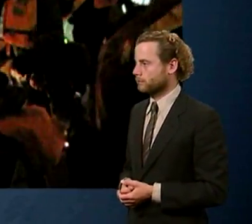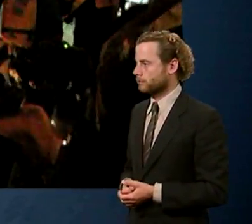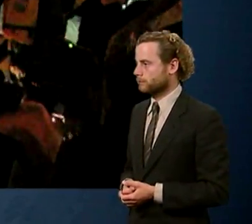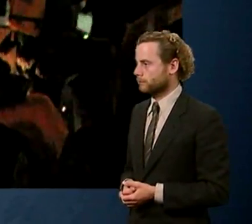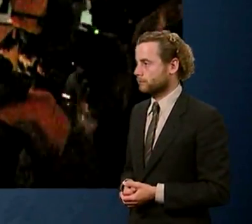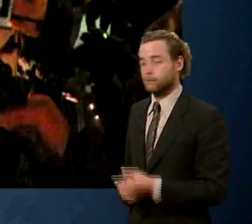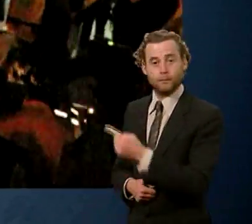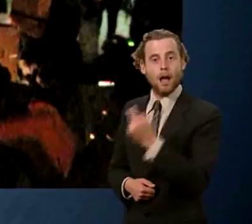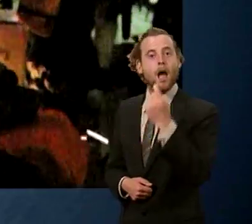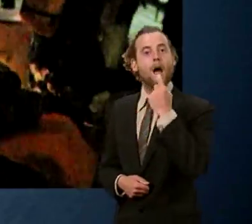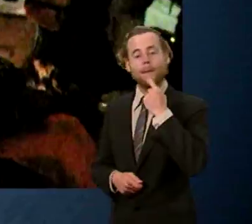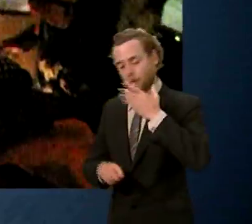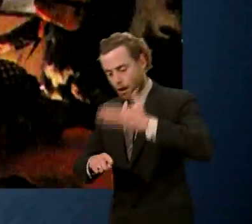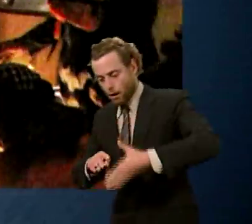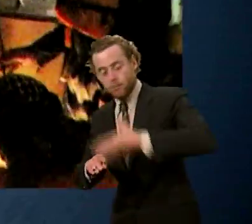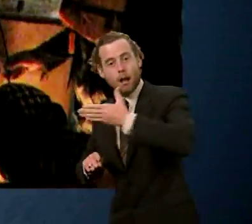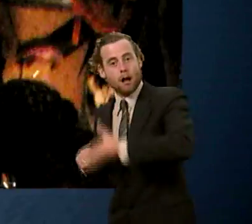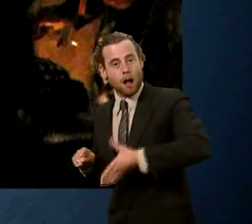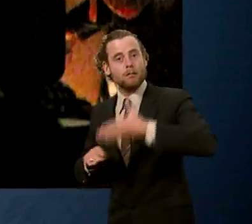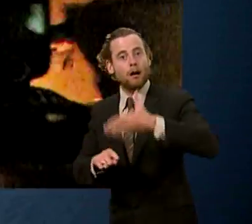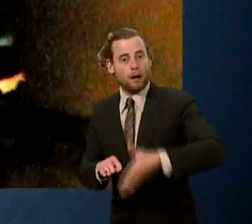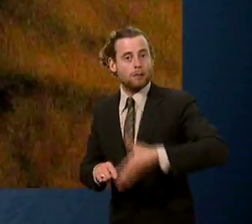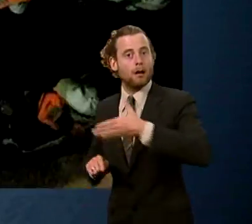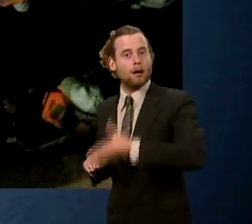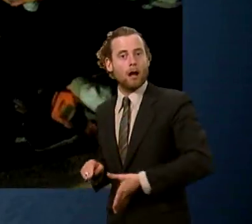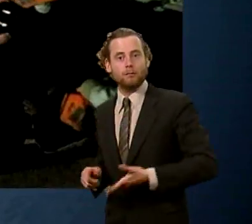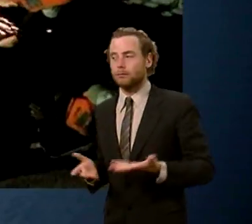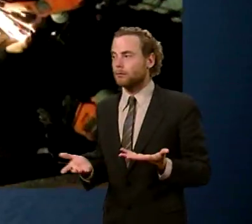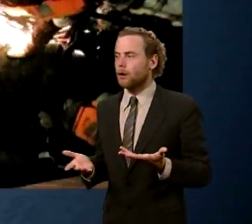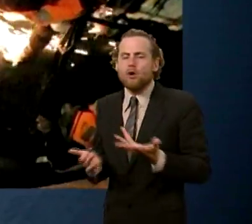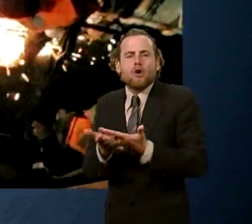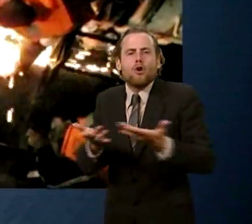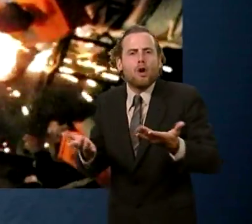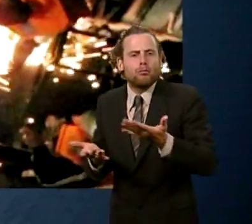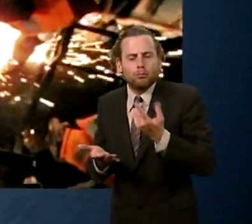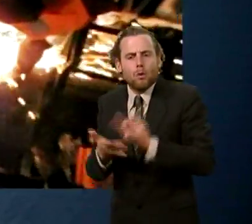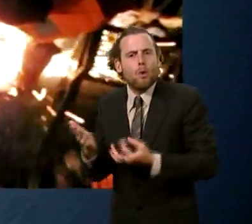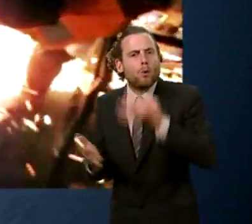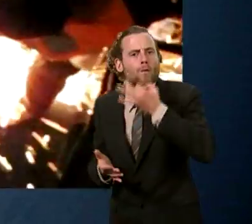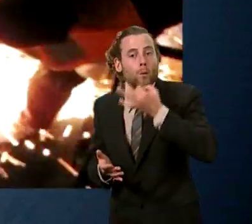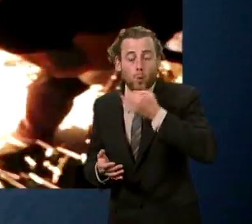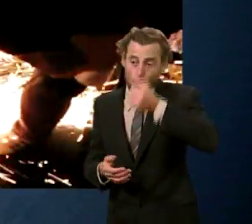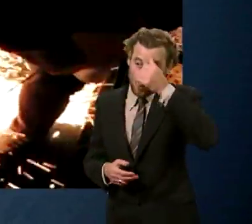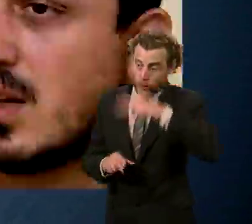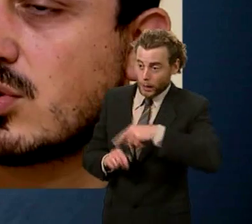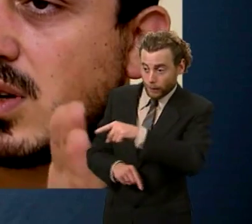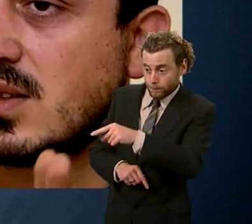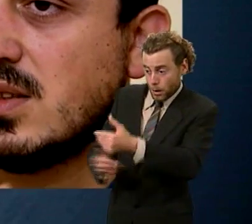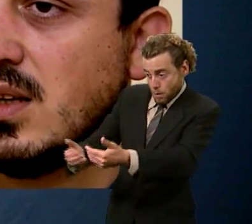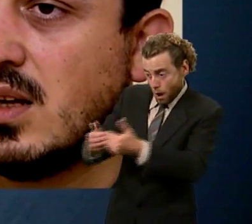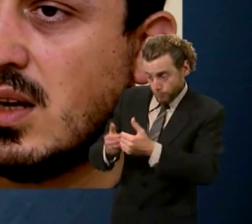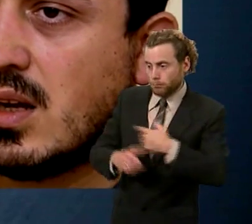We cut the metal bars from the ship at that moment. We didn't have many of them. If the Israelis came to the boat, we'd use